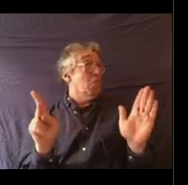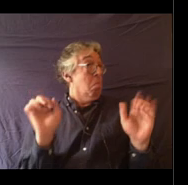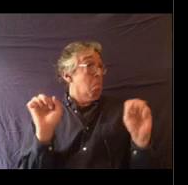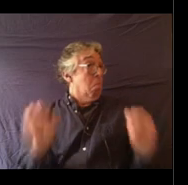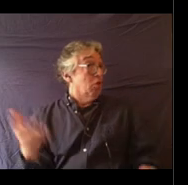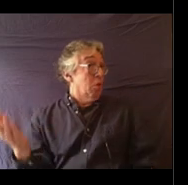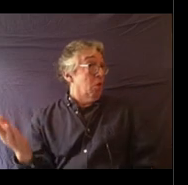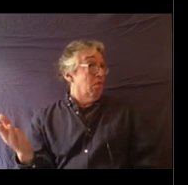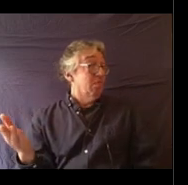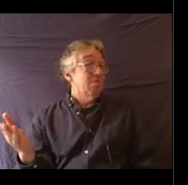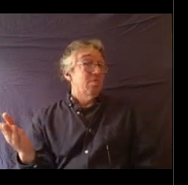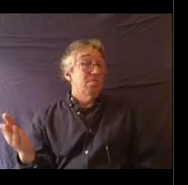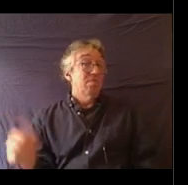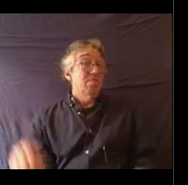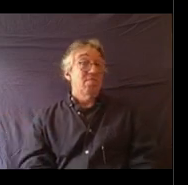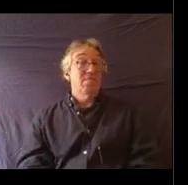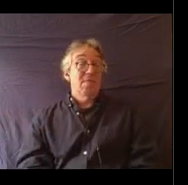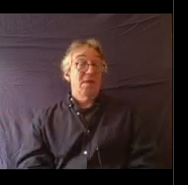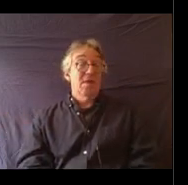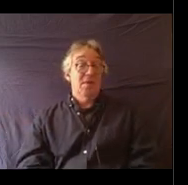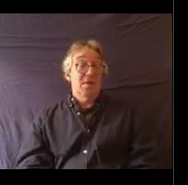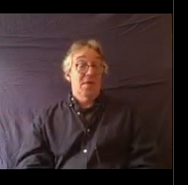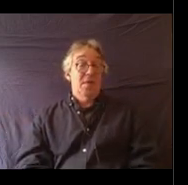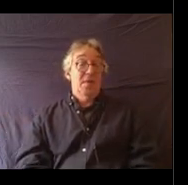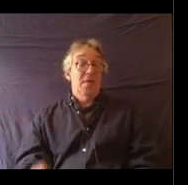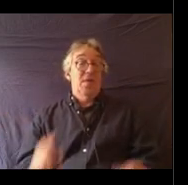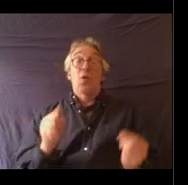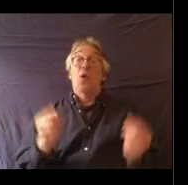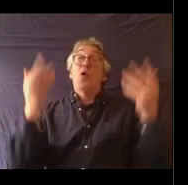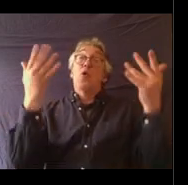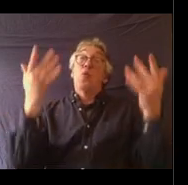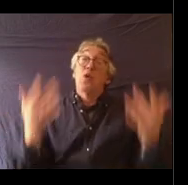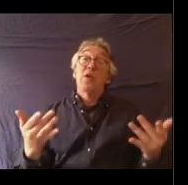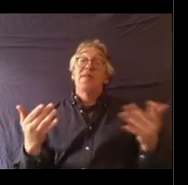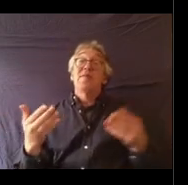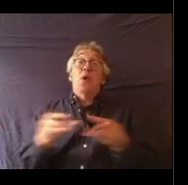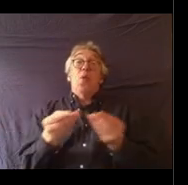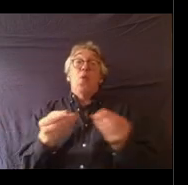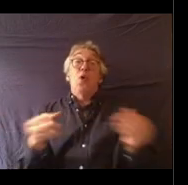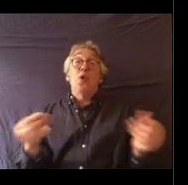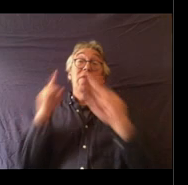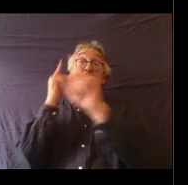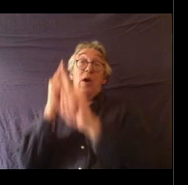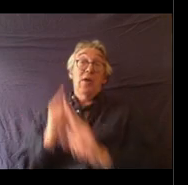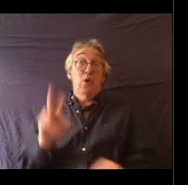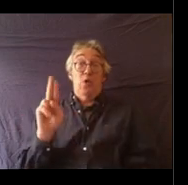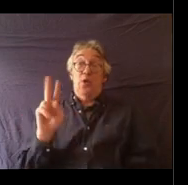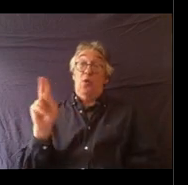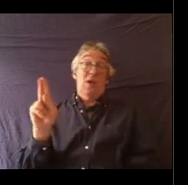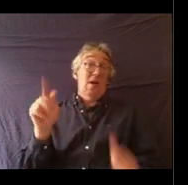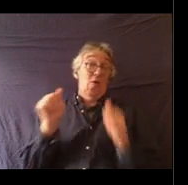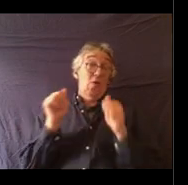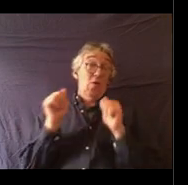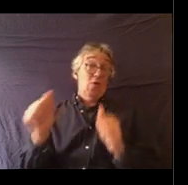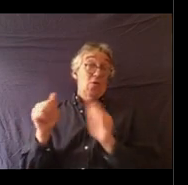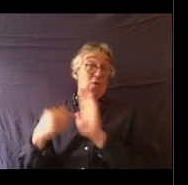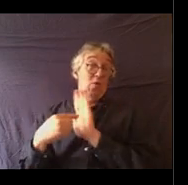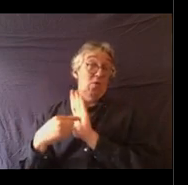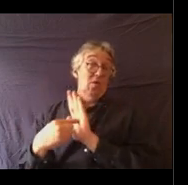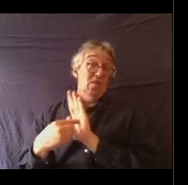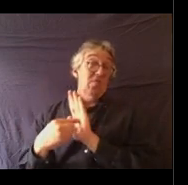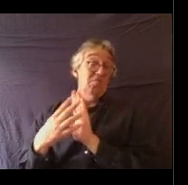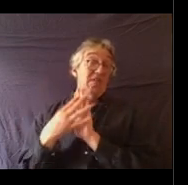approach, when it comes to quantitative and qualitative targets, things move forward actually, and more